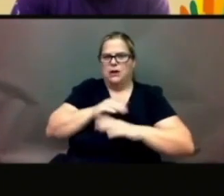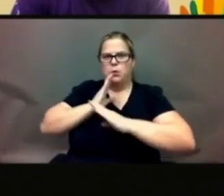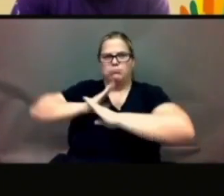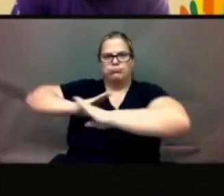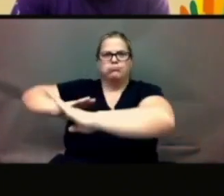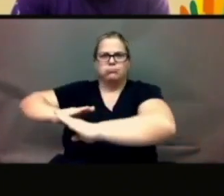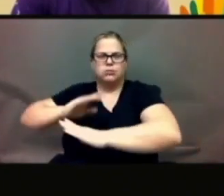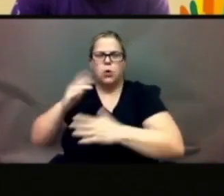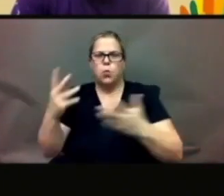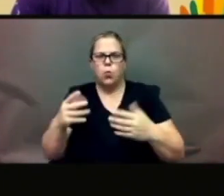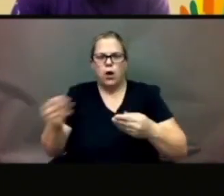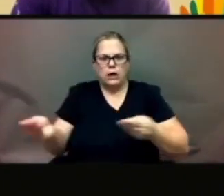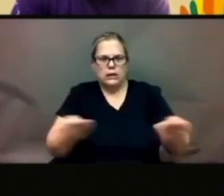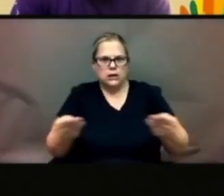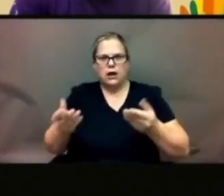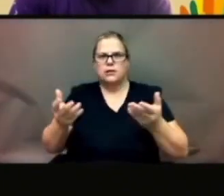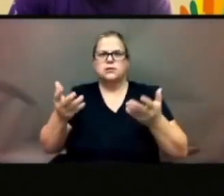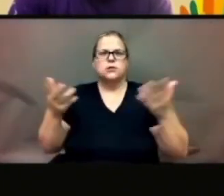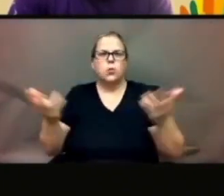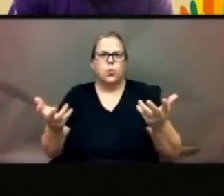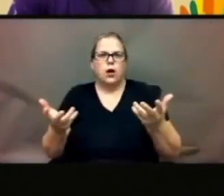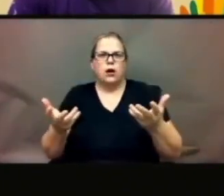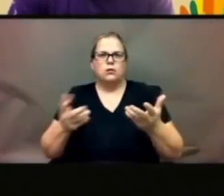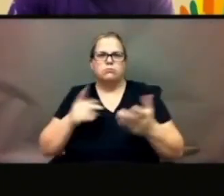an insulator. But the